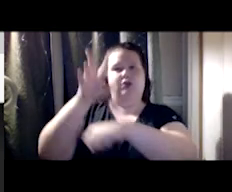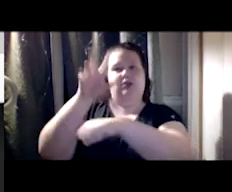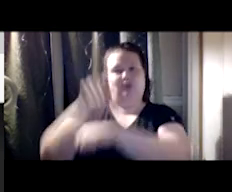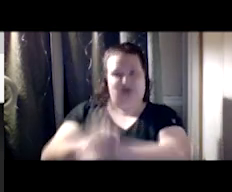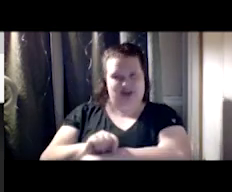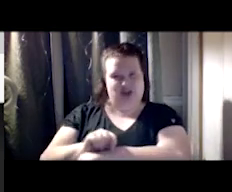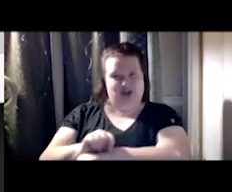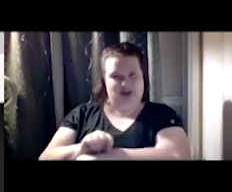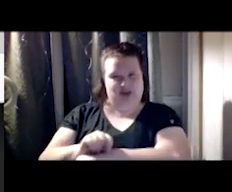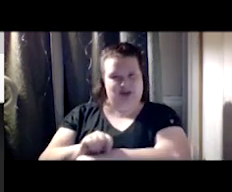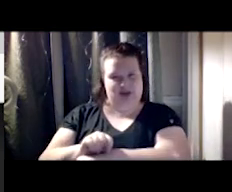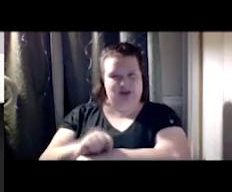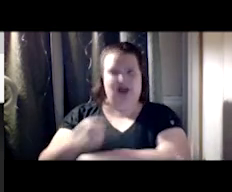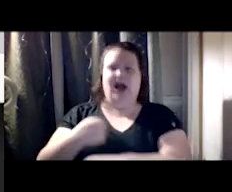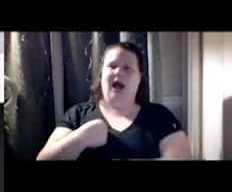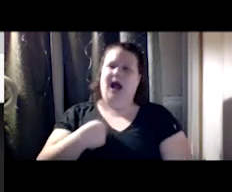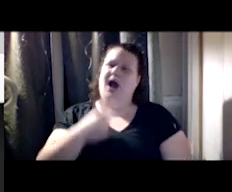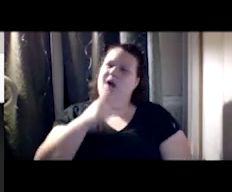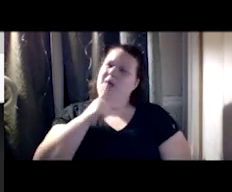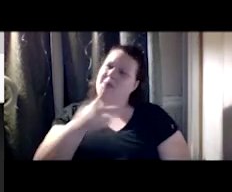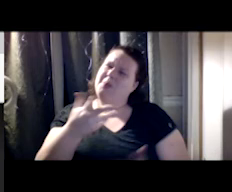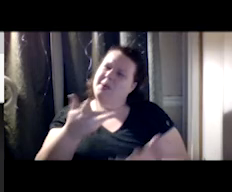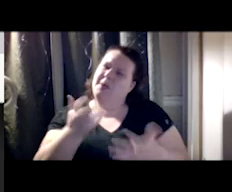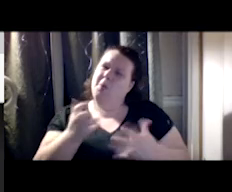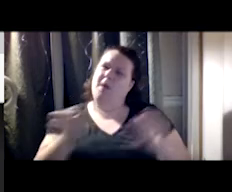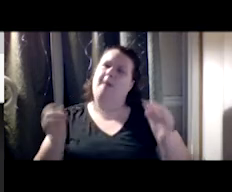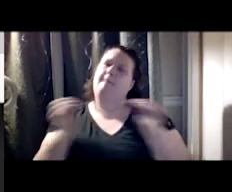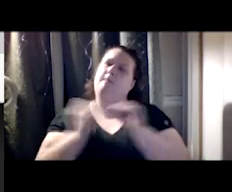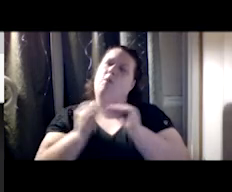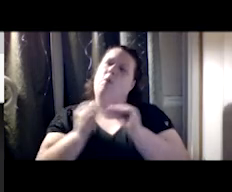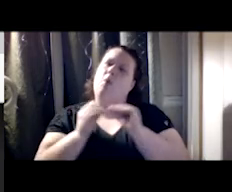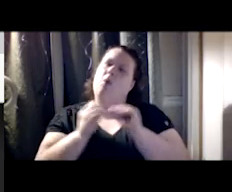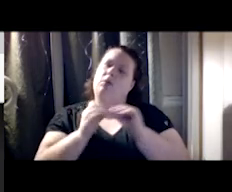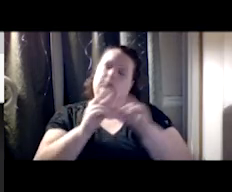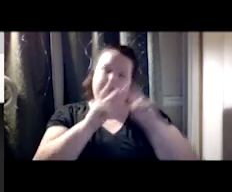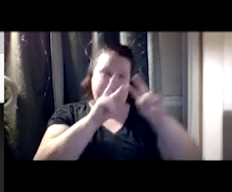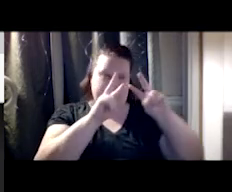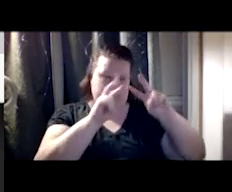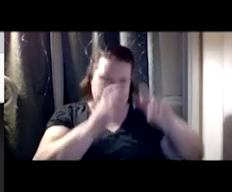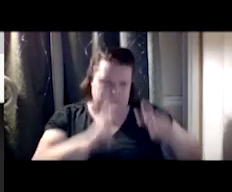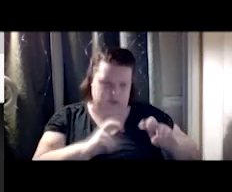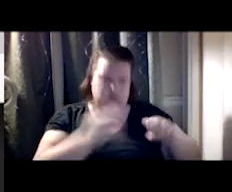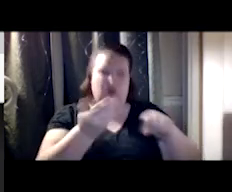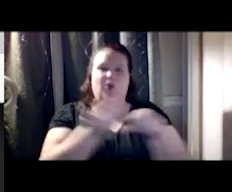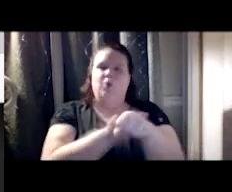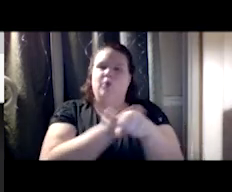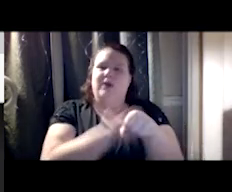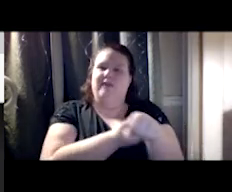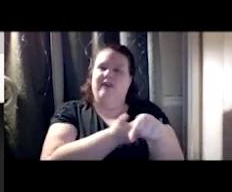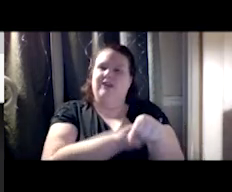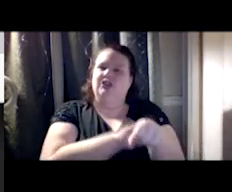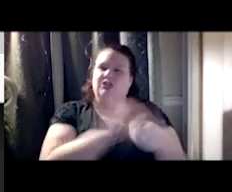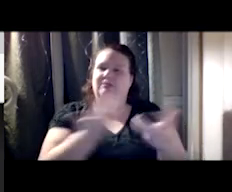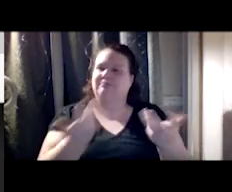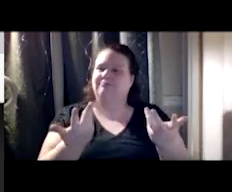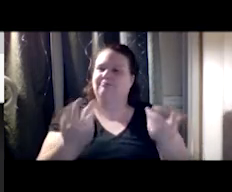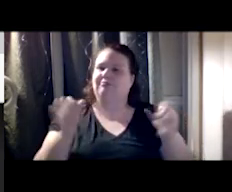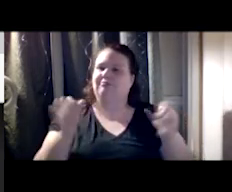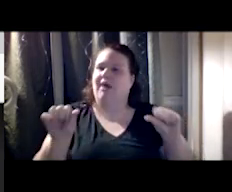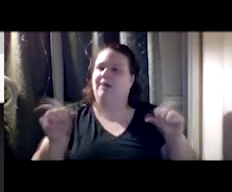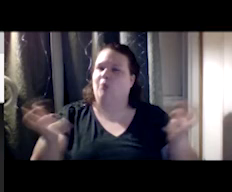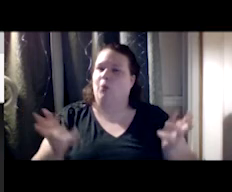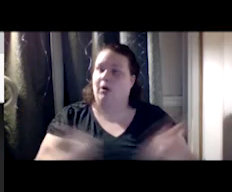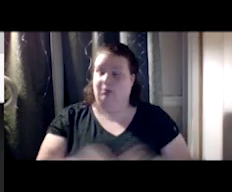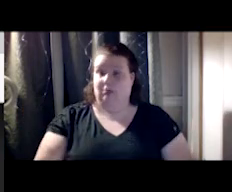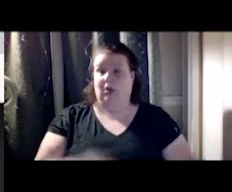a more thorough look at what are all the possibilities of renovation. We saw a slide where a high school